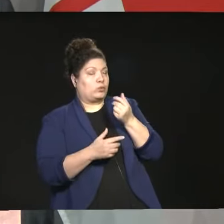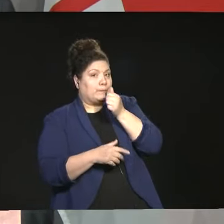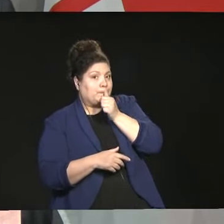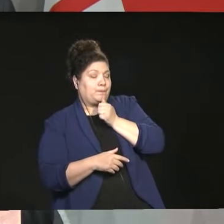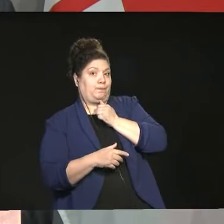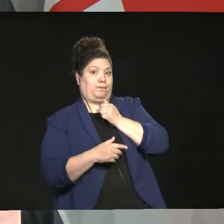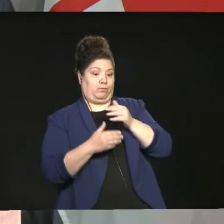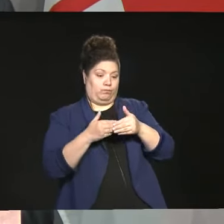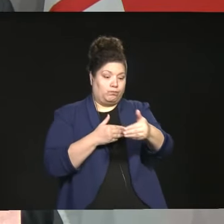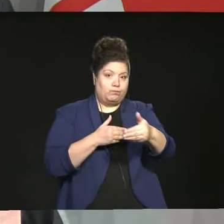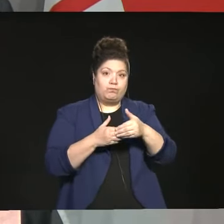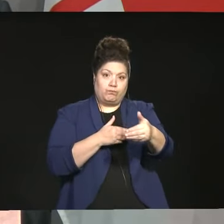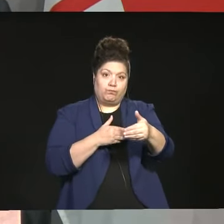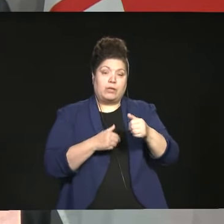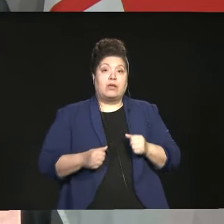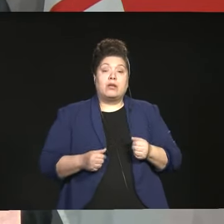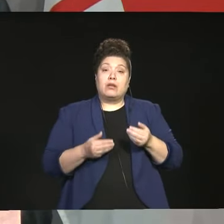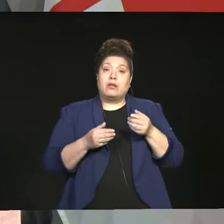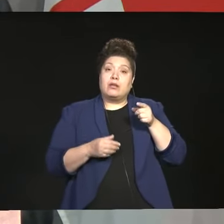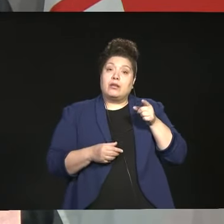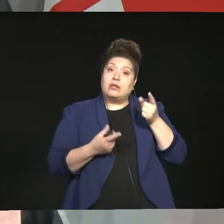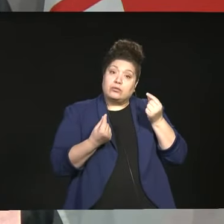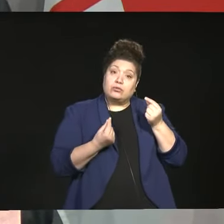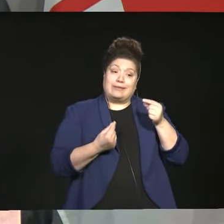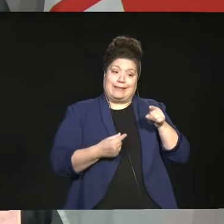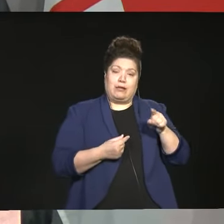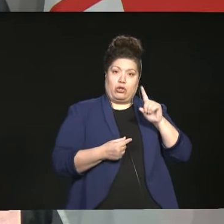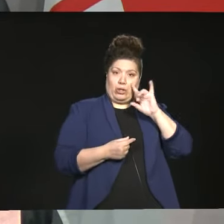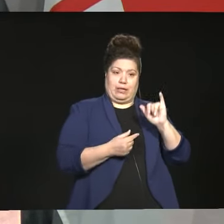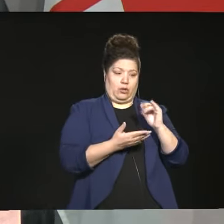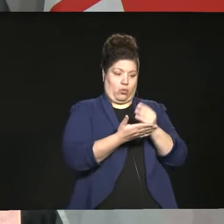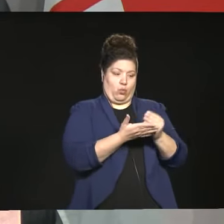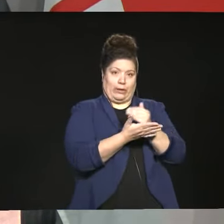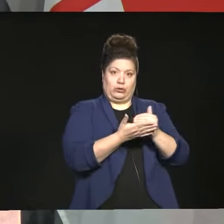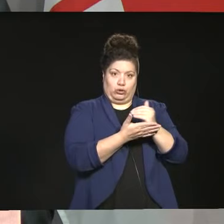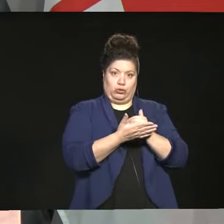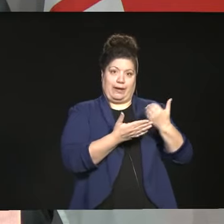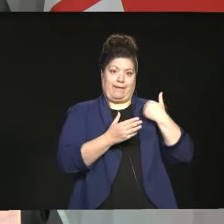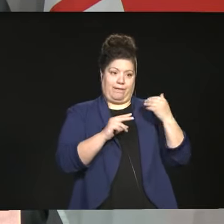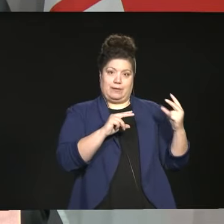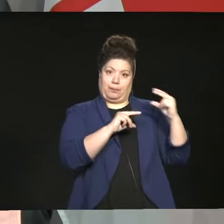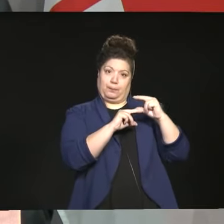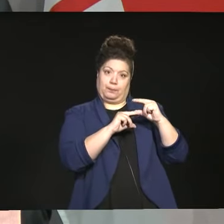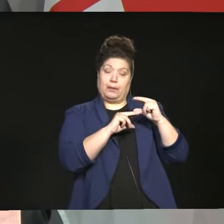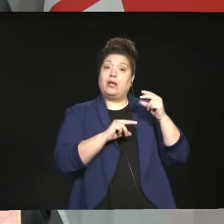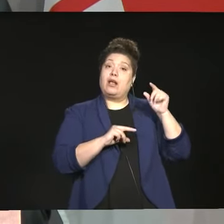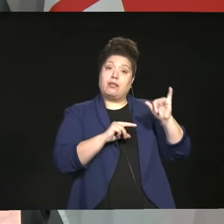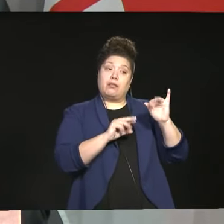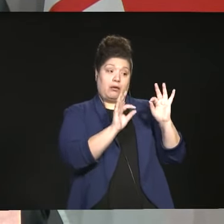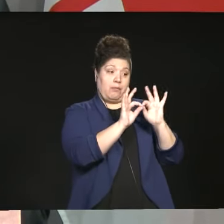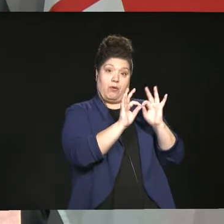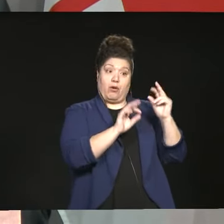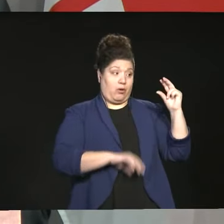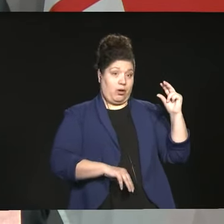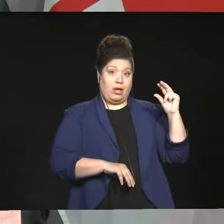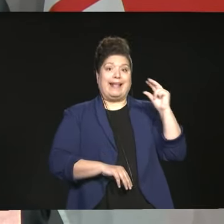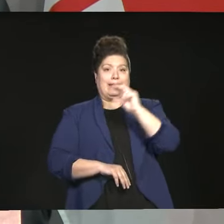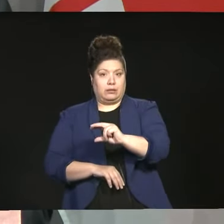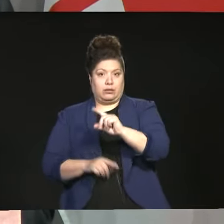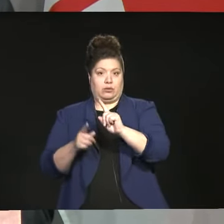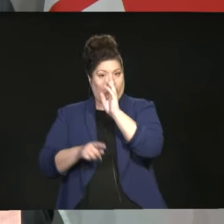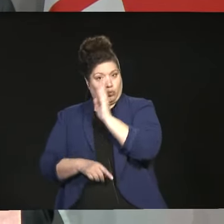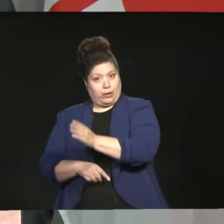it's a wage subsidy delivered directly to employees, to people. So what this means is that for an